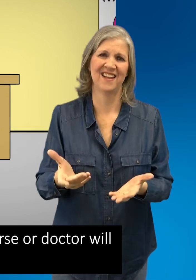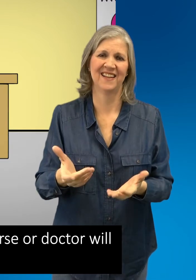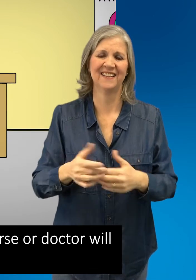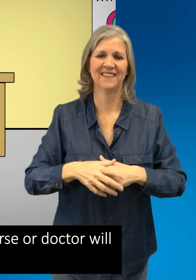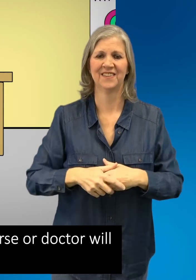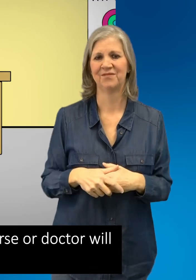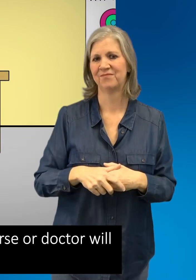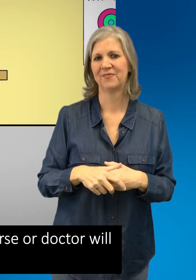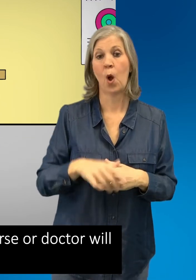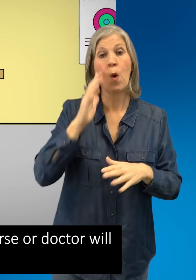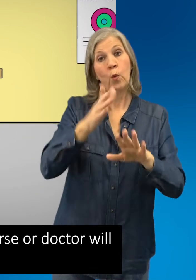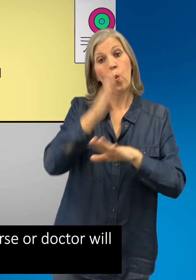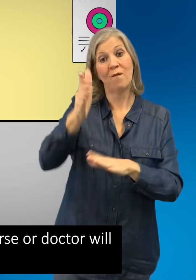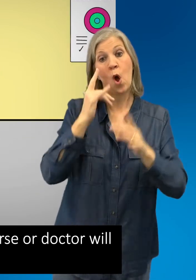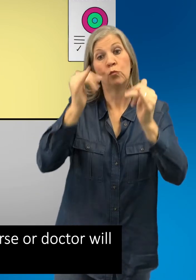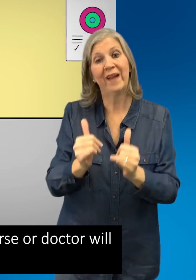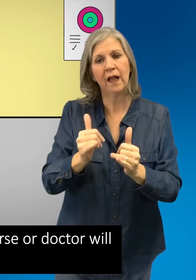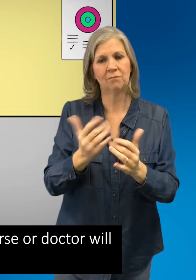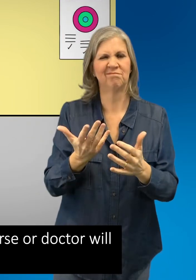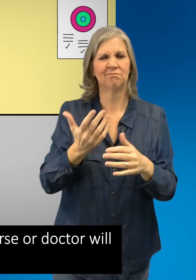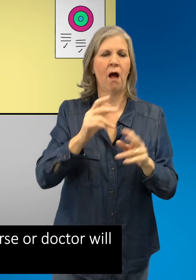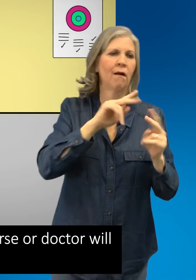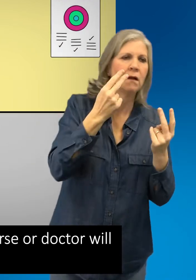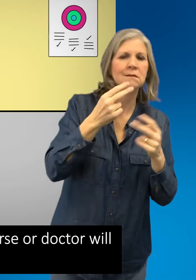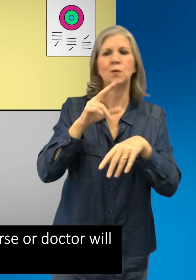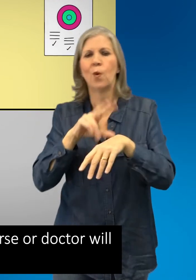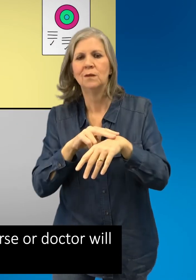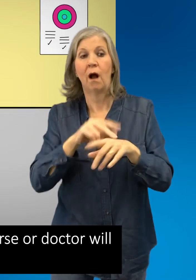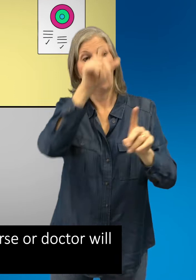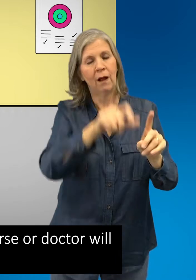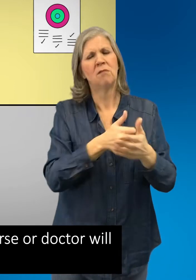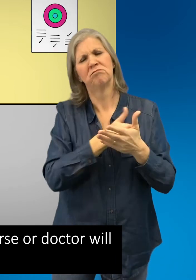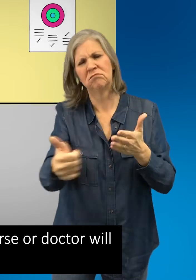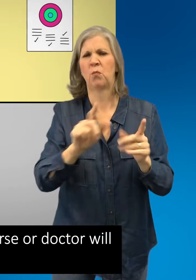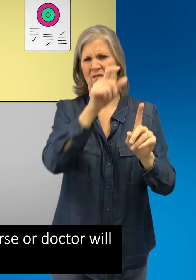When you go for the screening, the nurse or doctor will usually be a female.